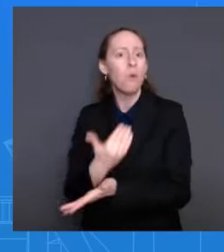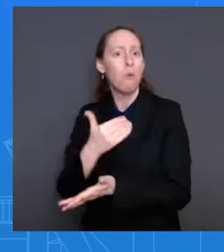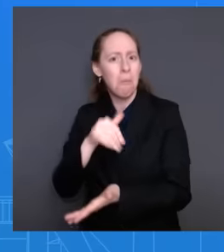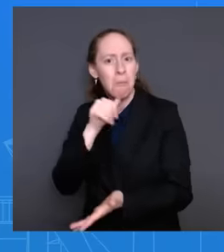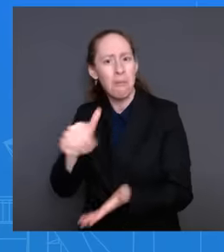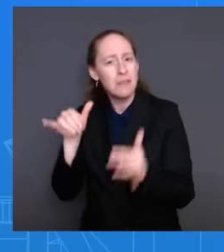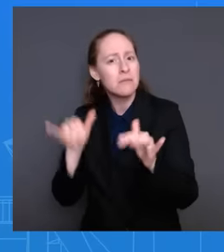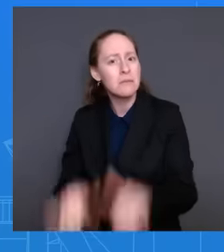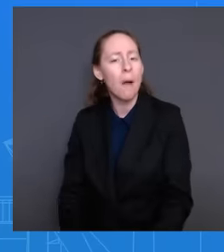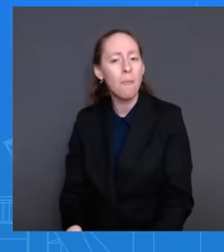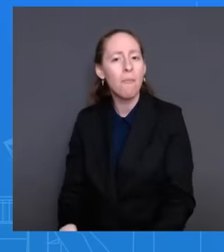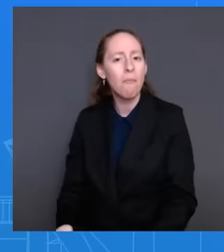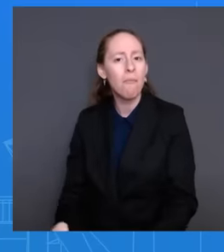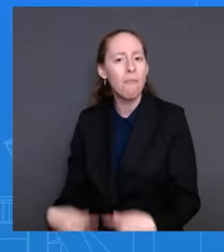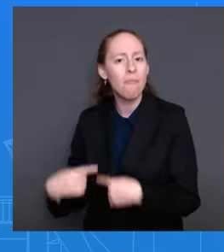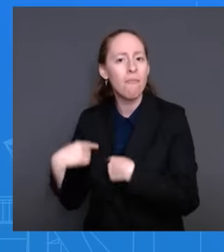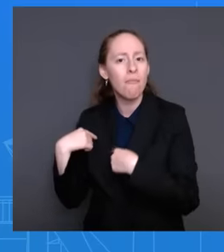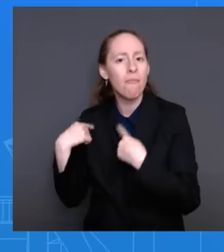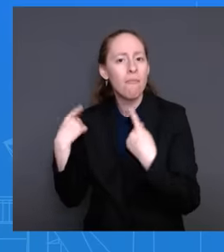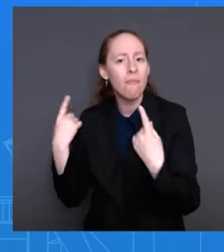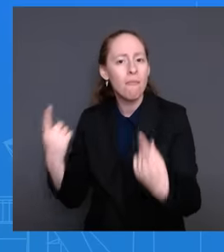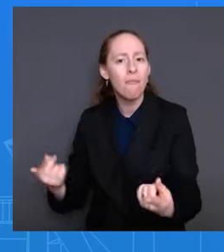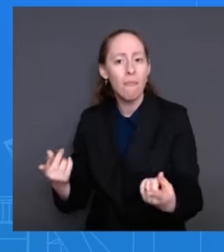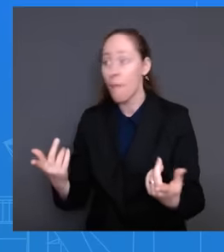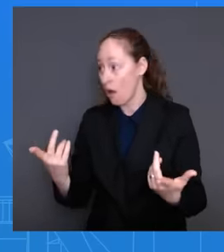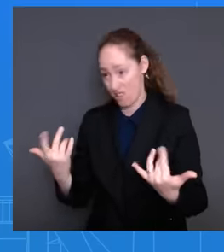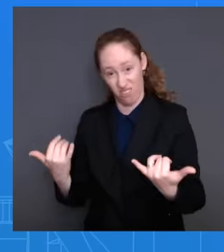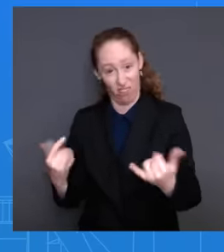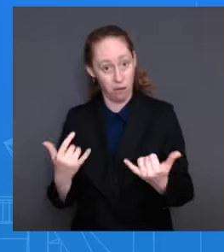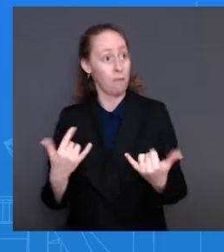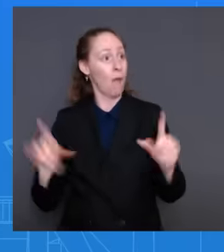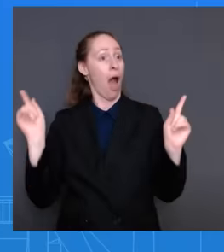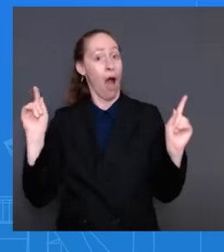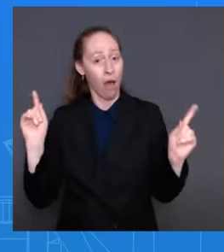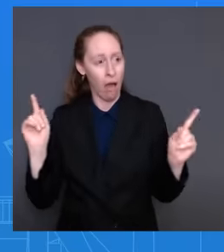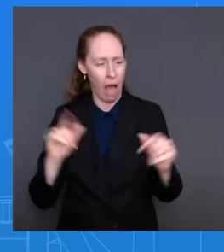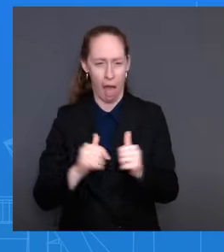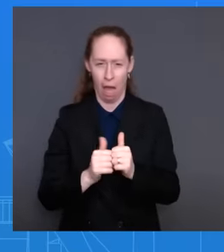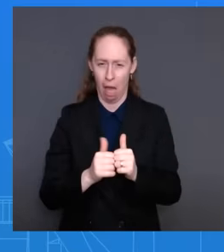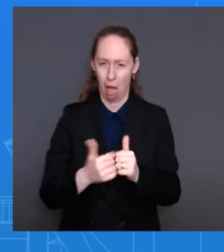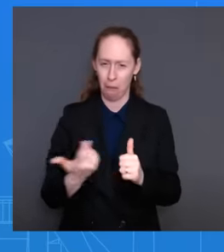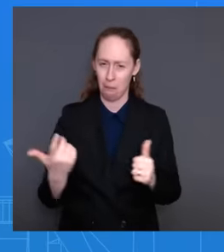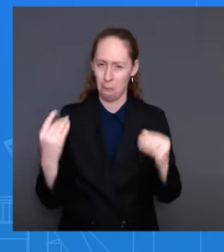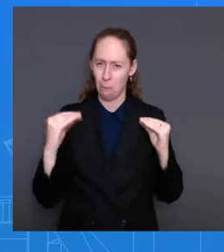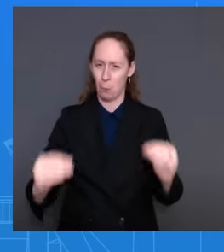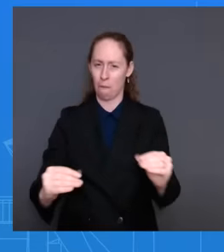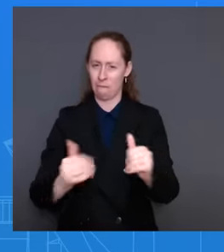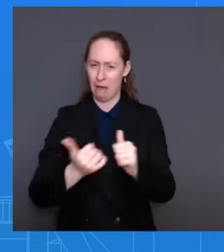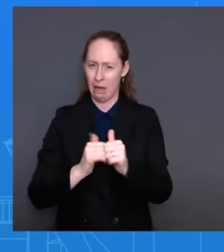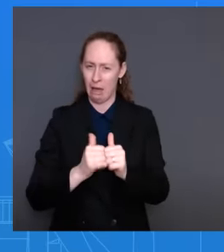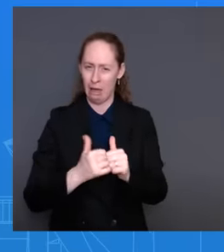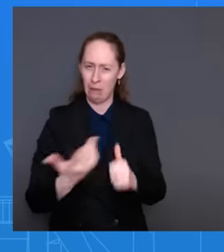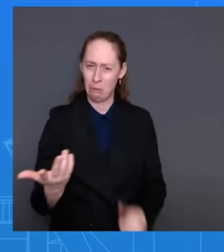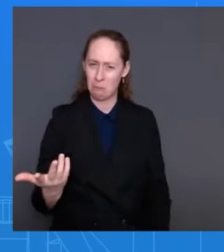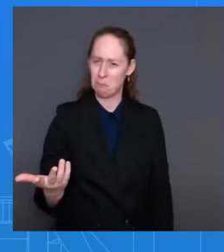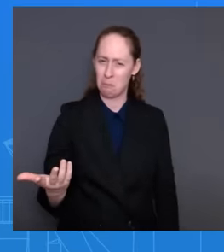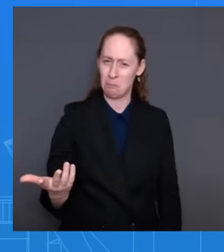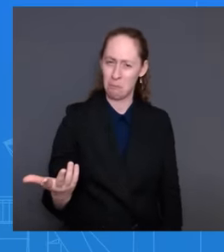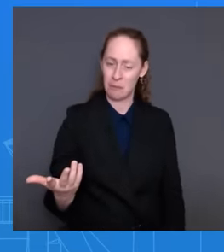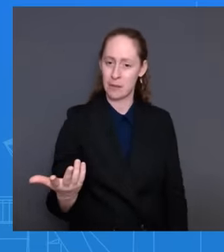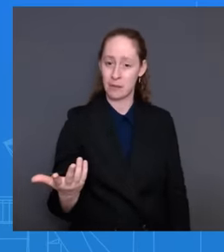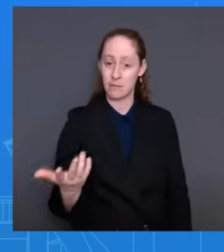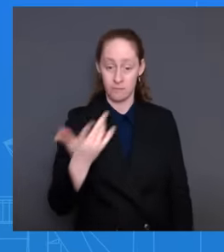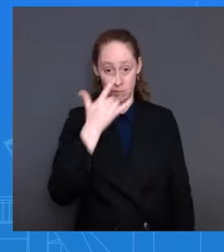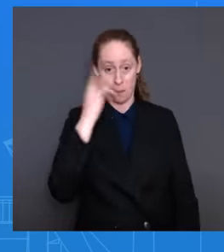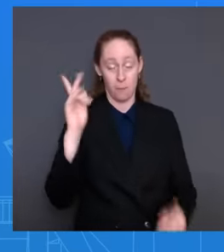time will be different? I mean, we've heard him say that he thinks everyone's getting more rational about this. What has he seen from Republicans that gives him